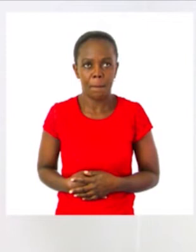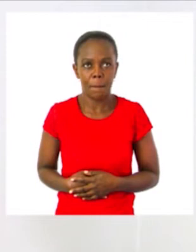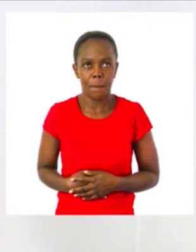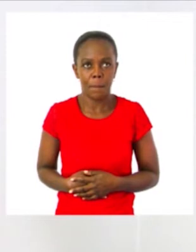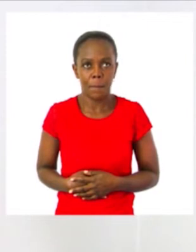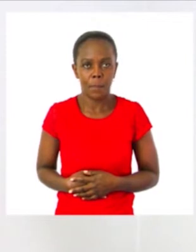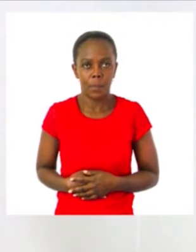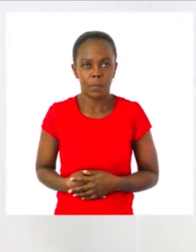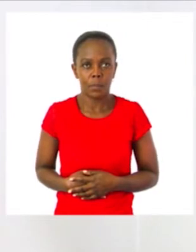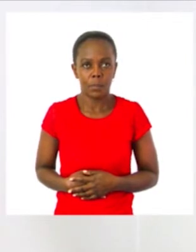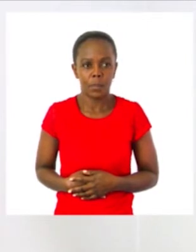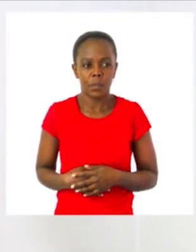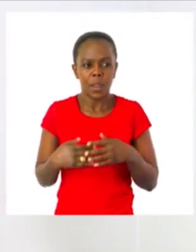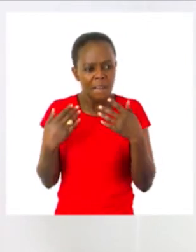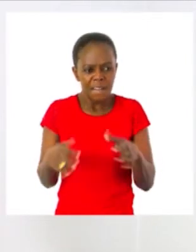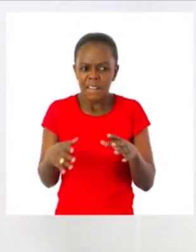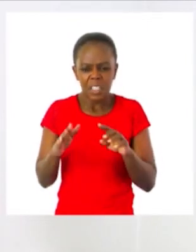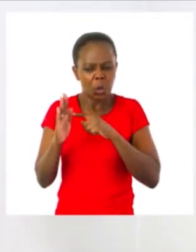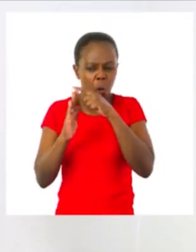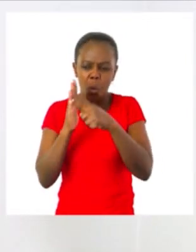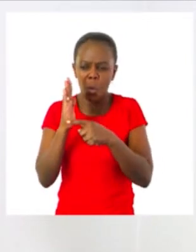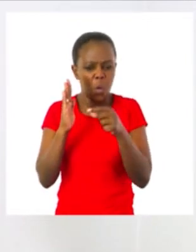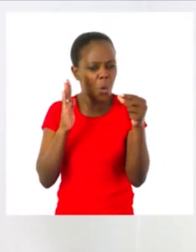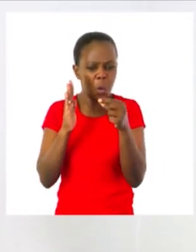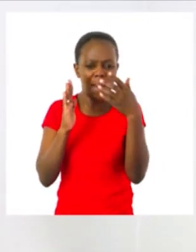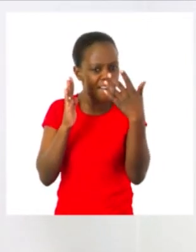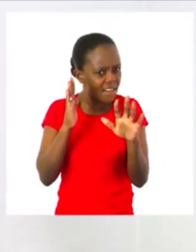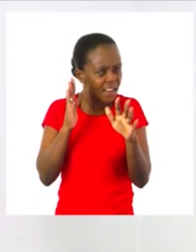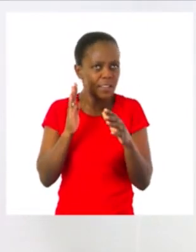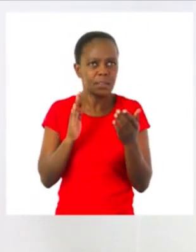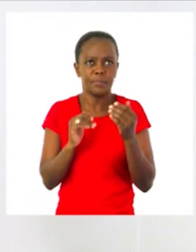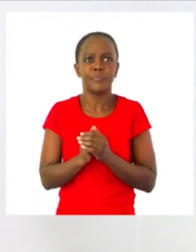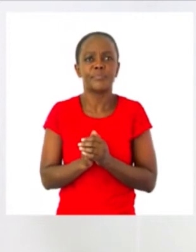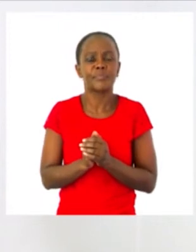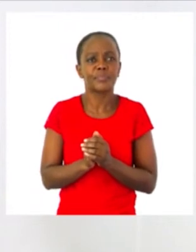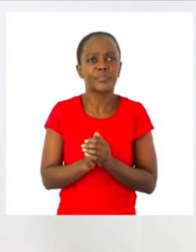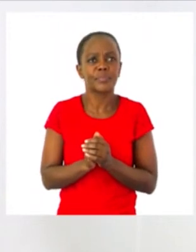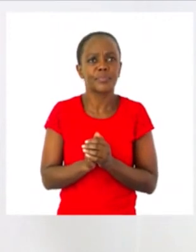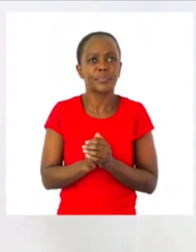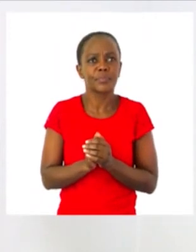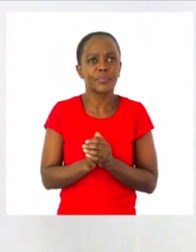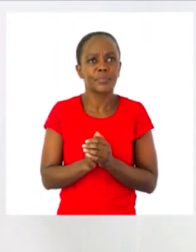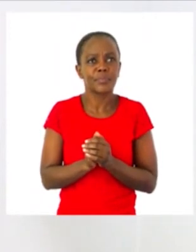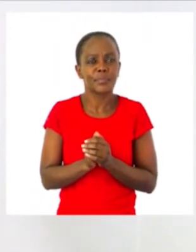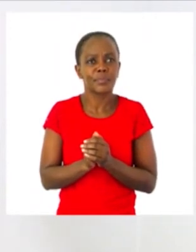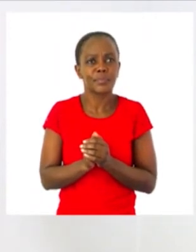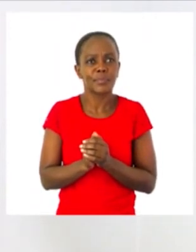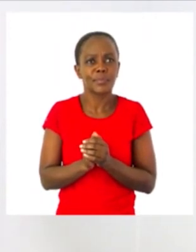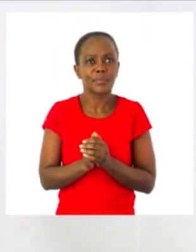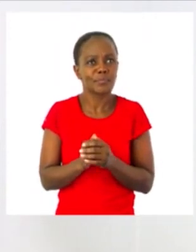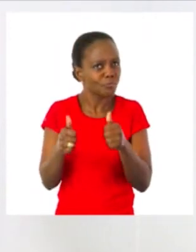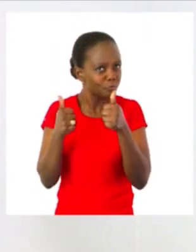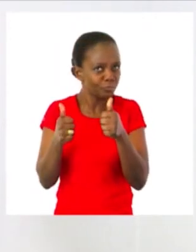Did you manage to get all the vowel words and complete the table that you were given? I know you did a great